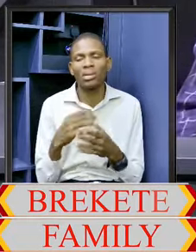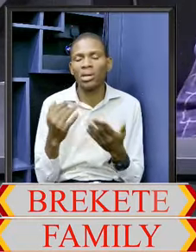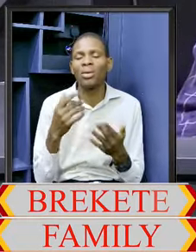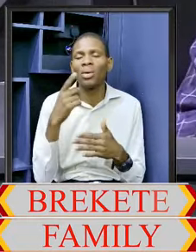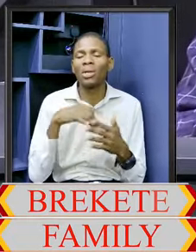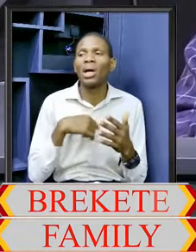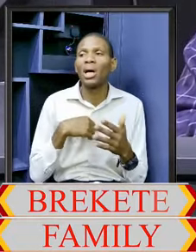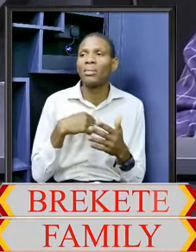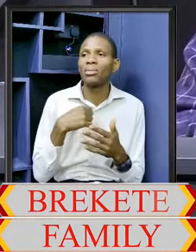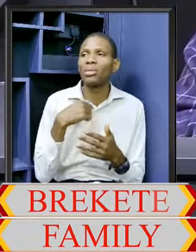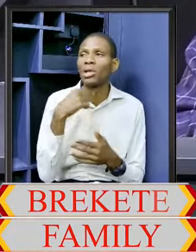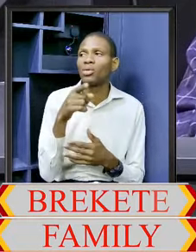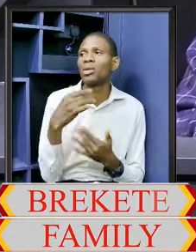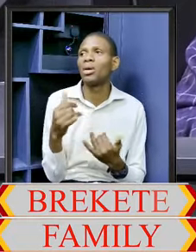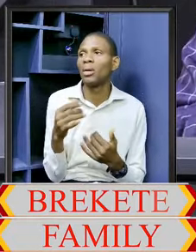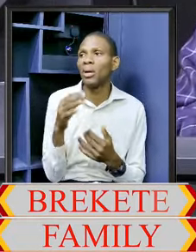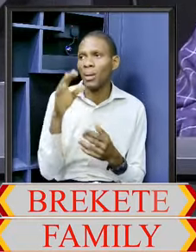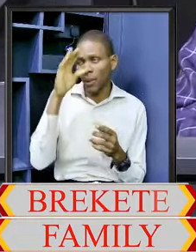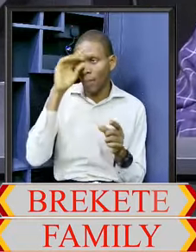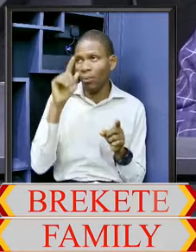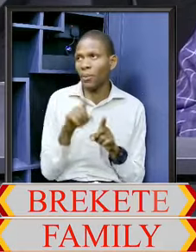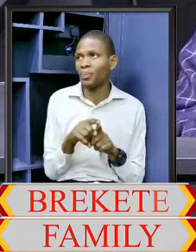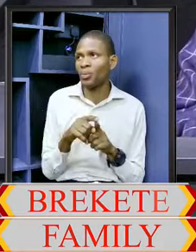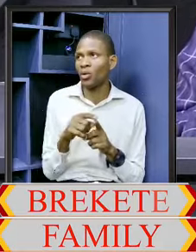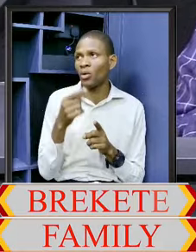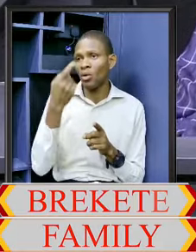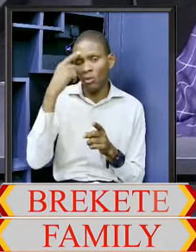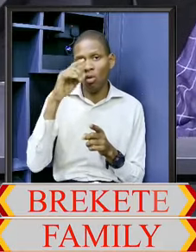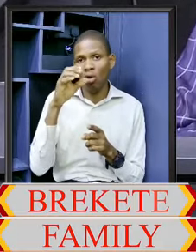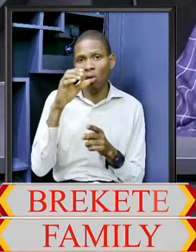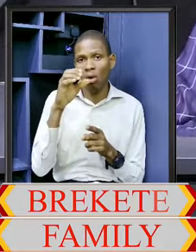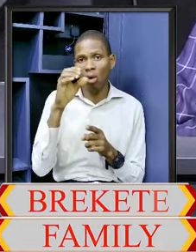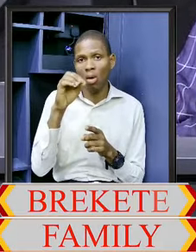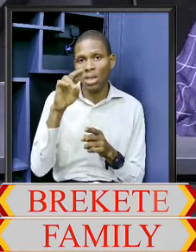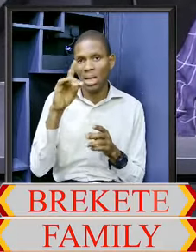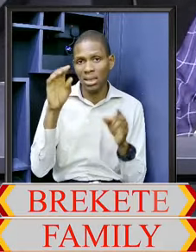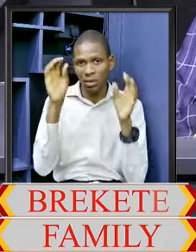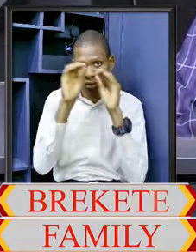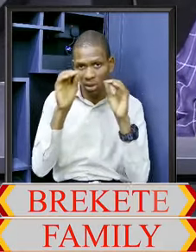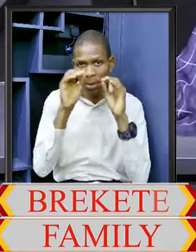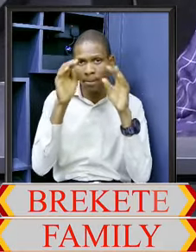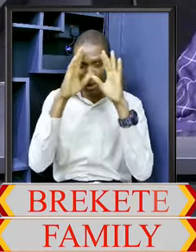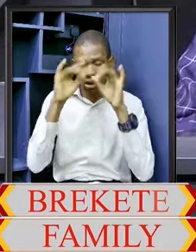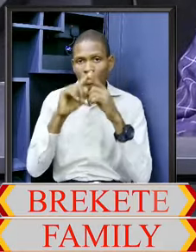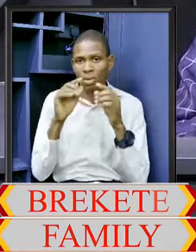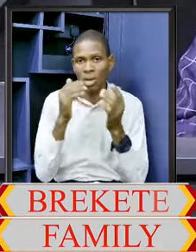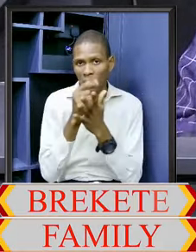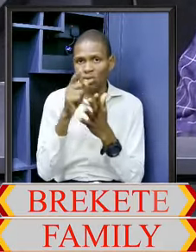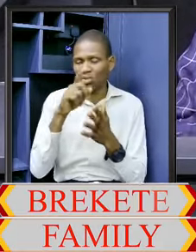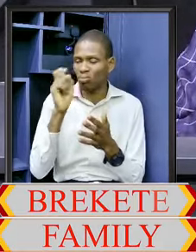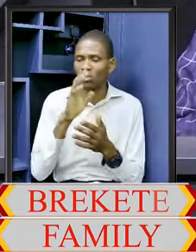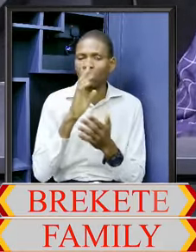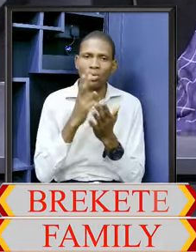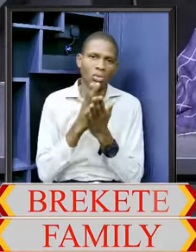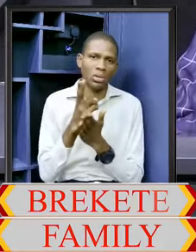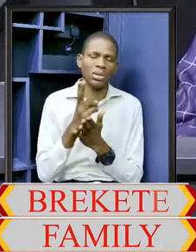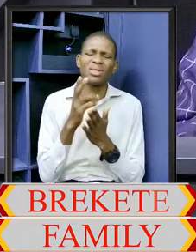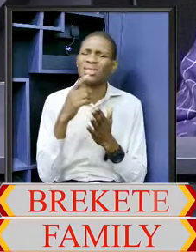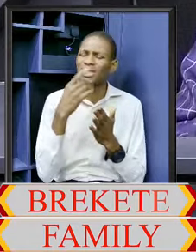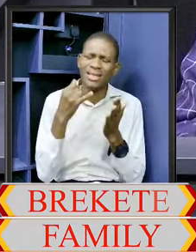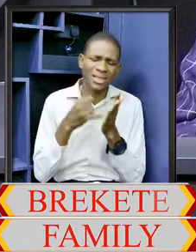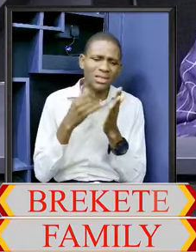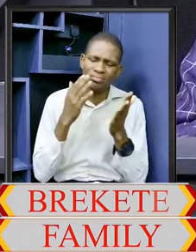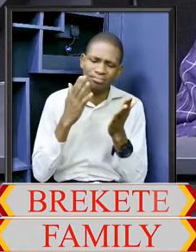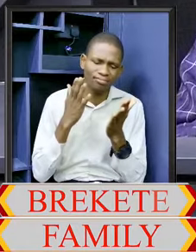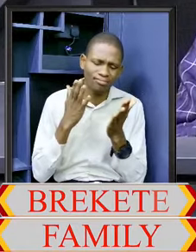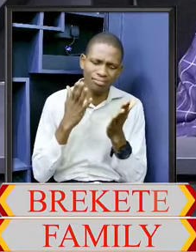bros, for ordinary president to help you, you must be honest. Say it the way it